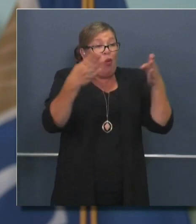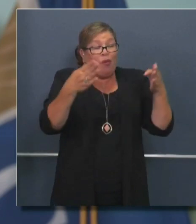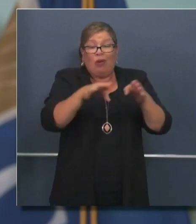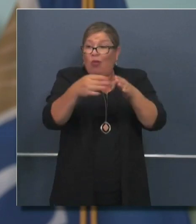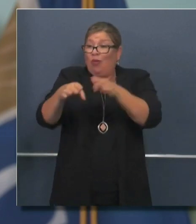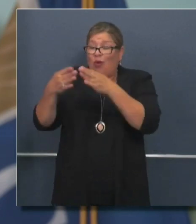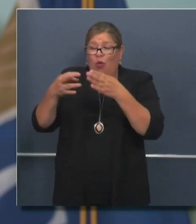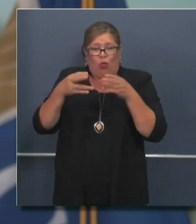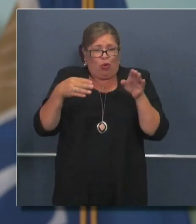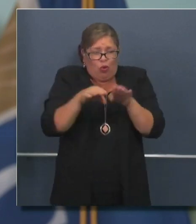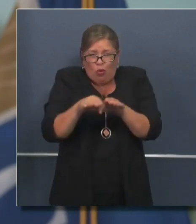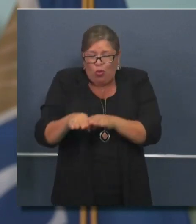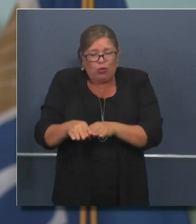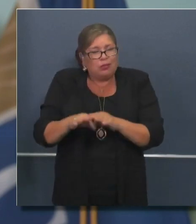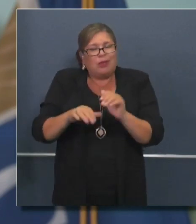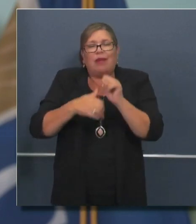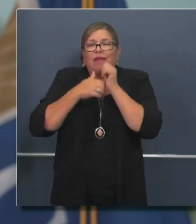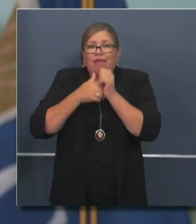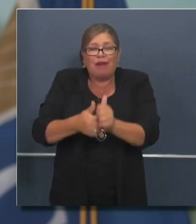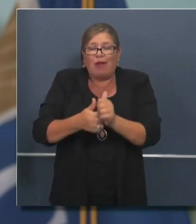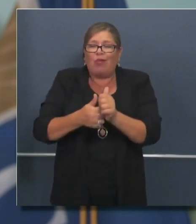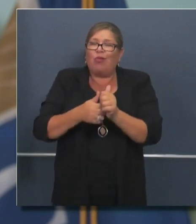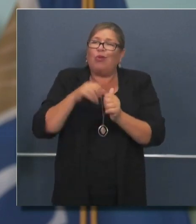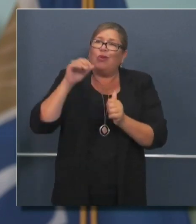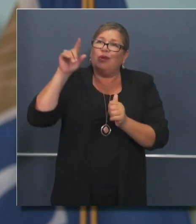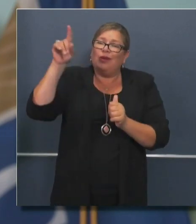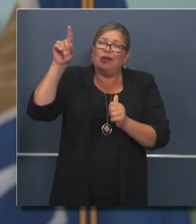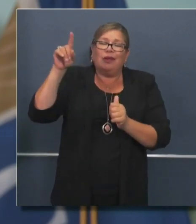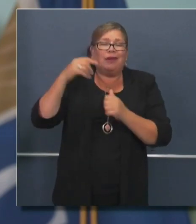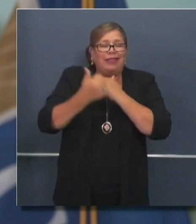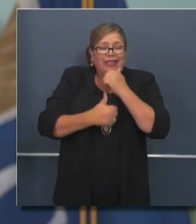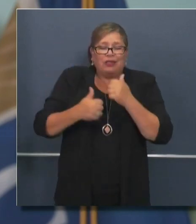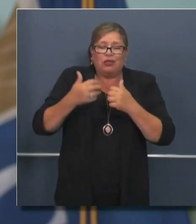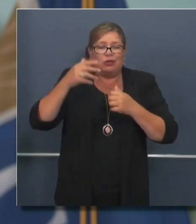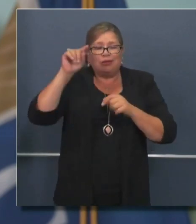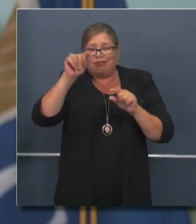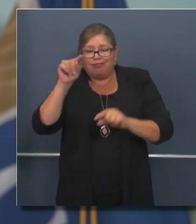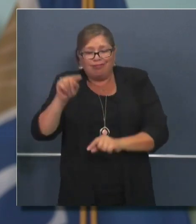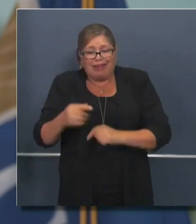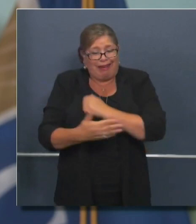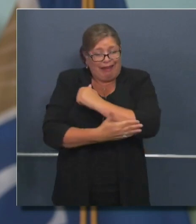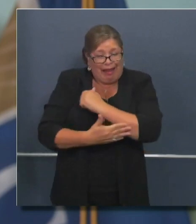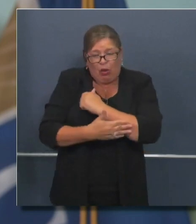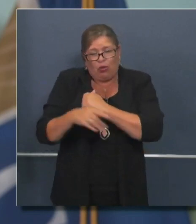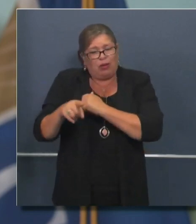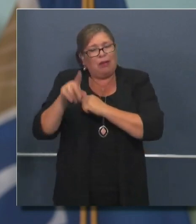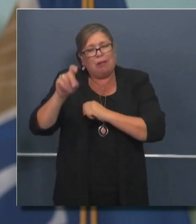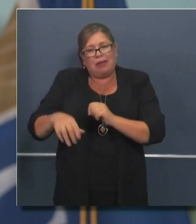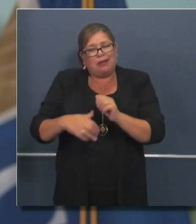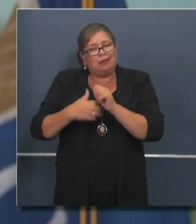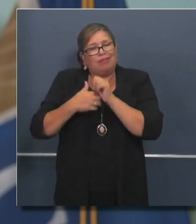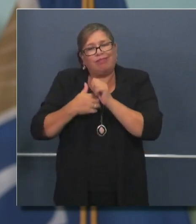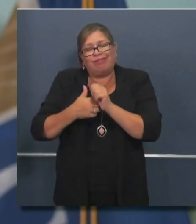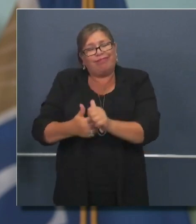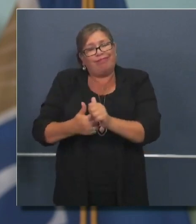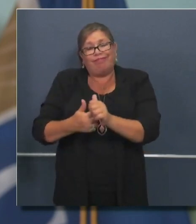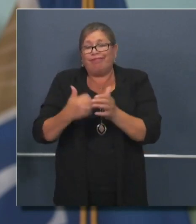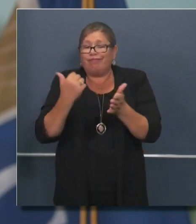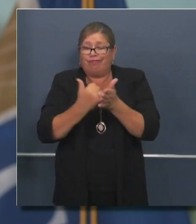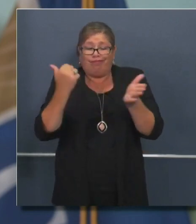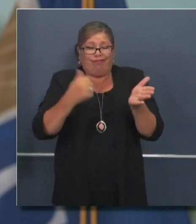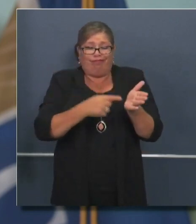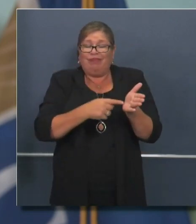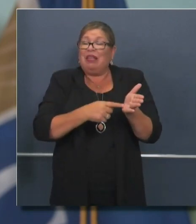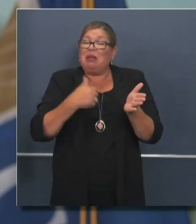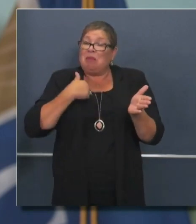your local health director in partnership with local county officials. We'll be putting out some new guidelines next week,